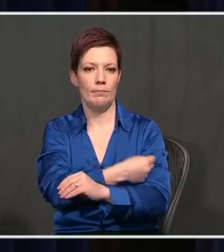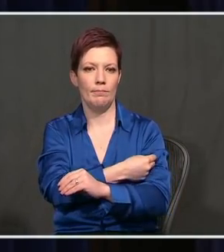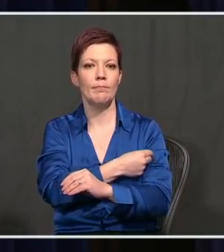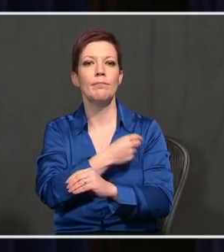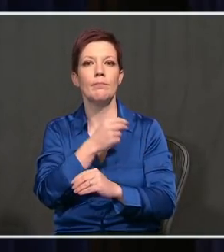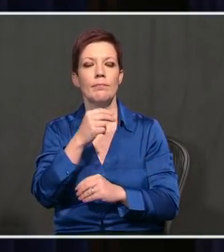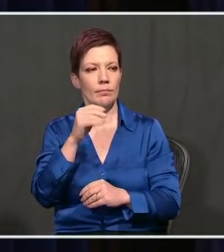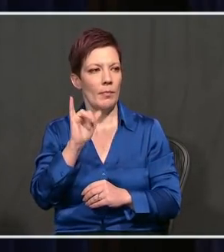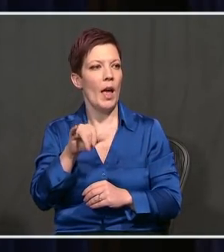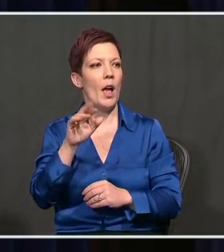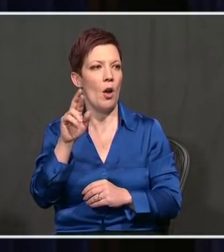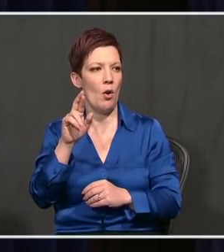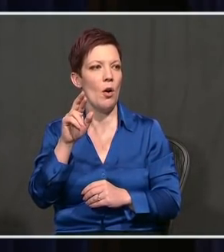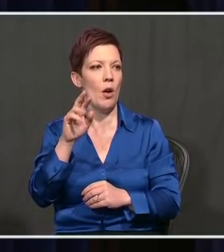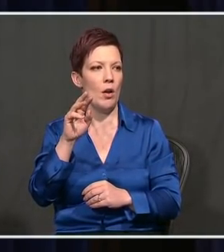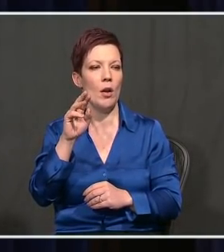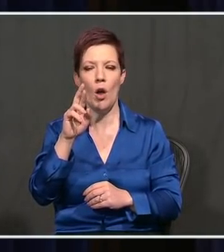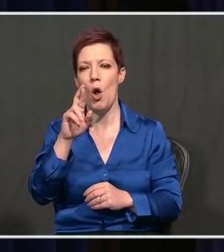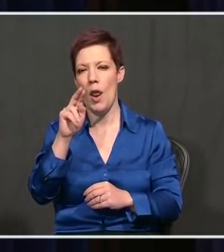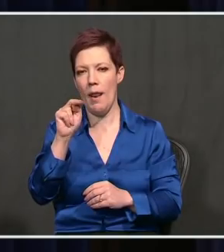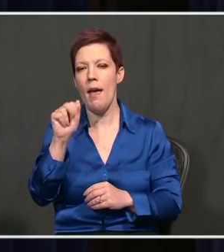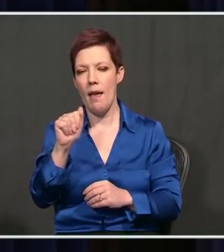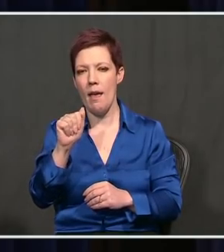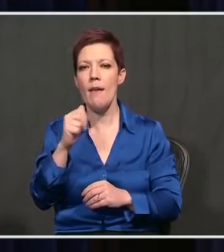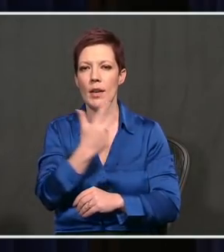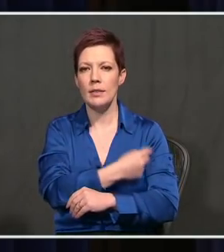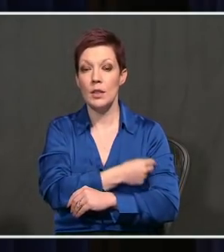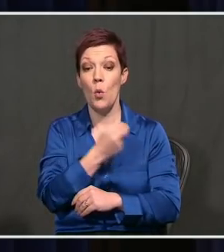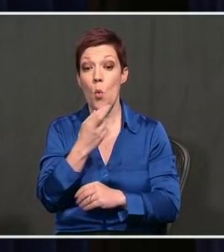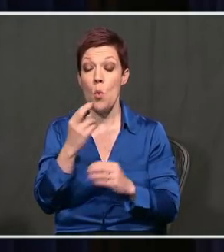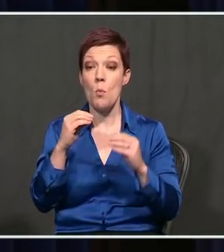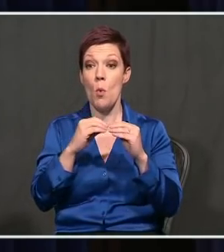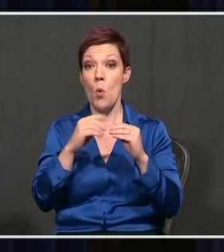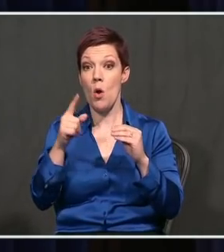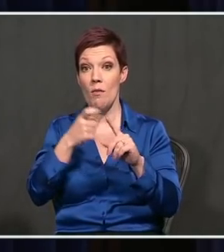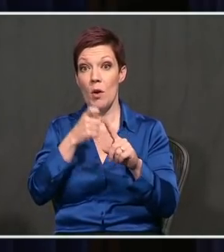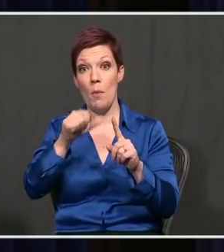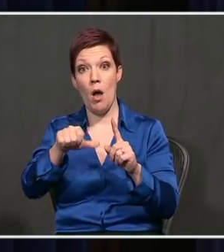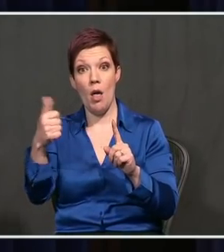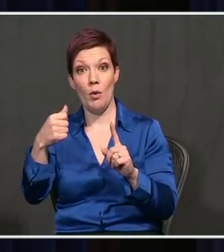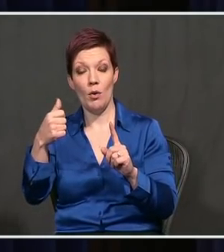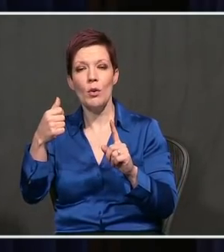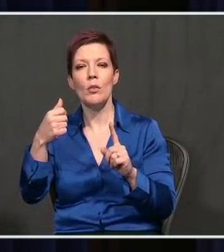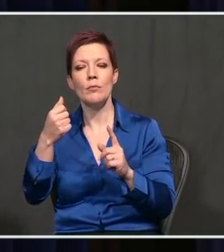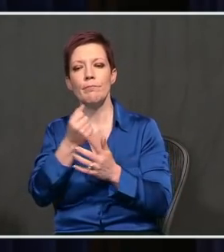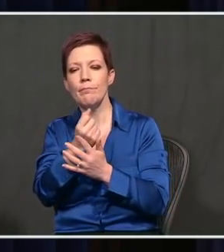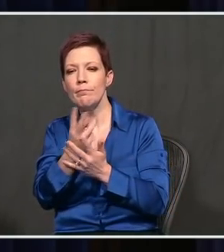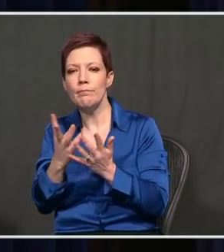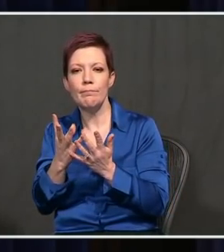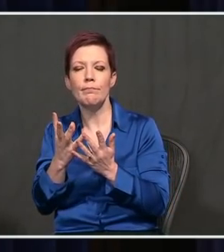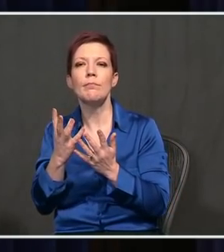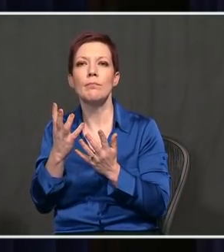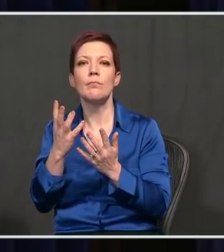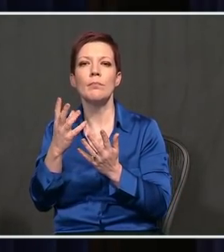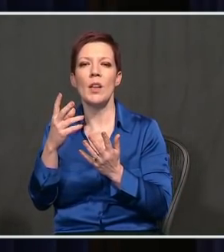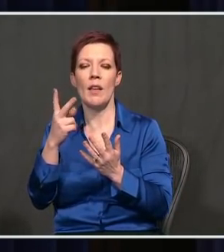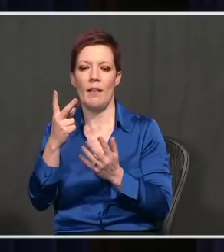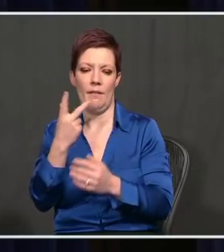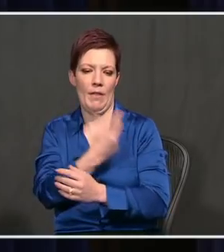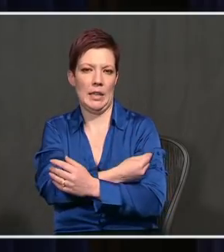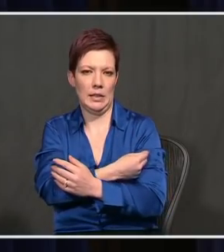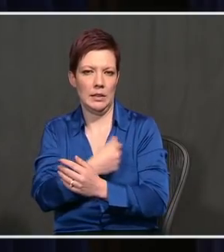vaccines and or more vaccine doses from the other portfolio vaccine that I cited